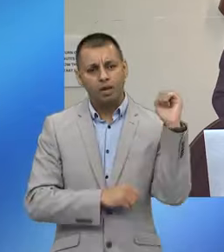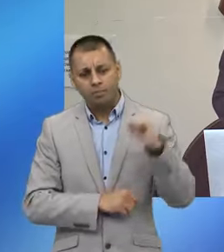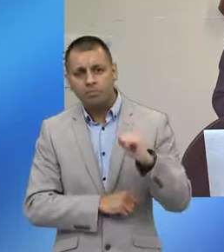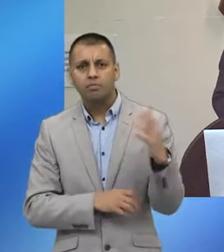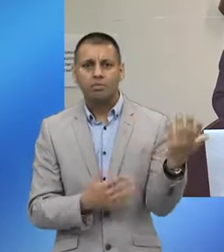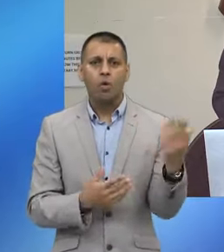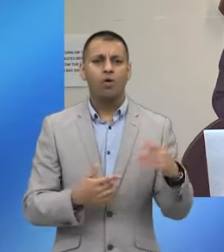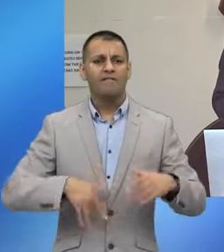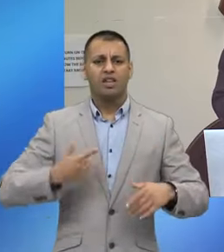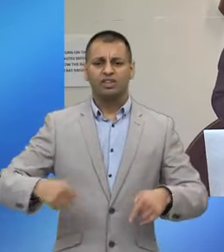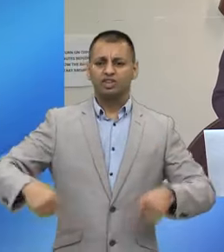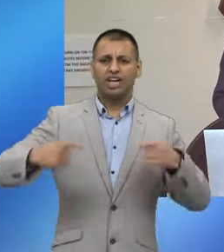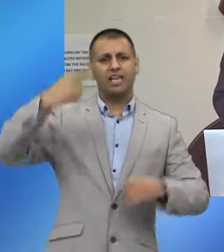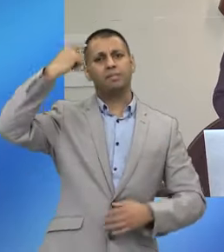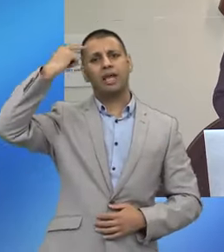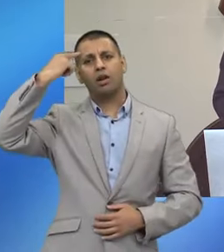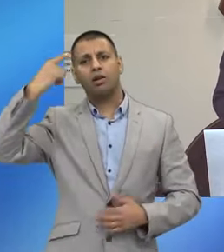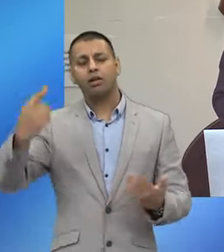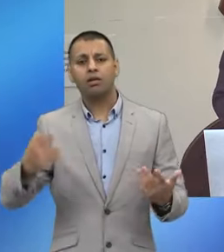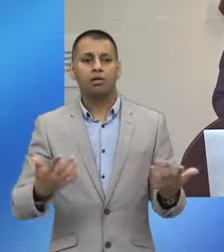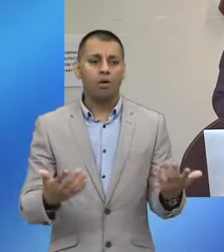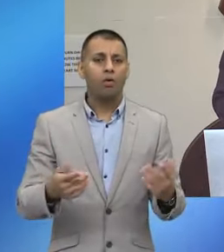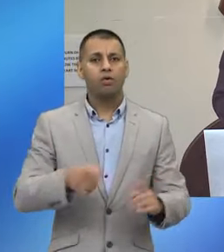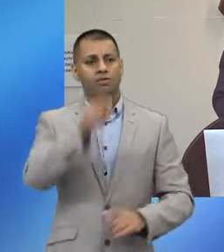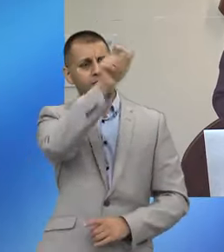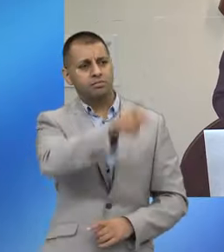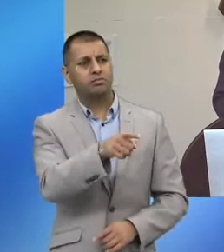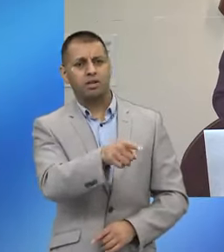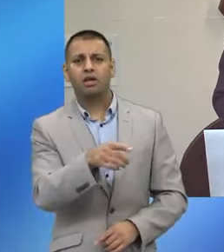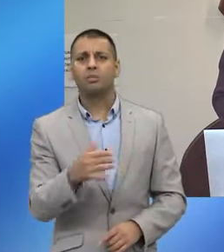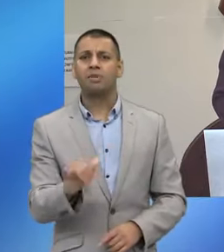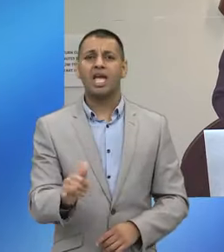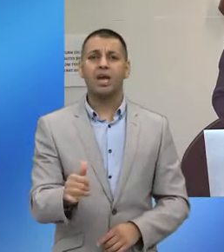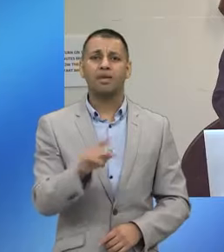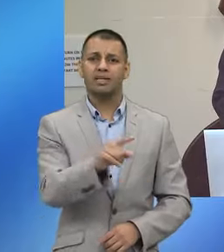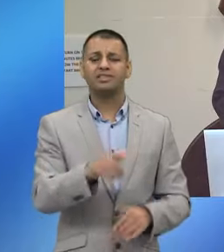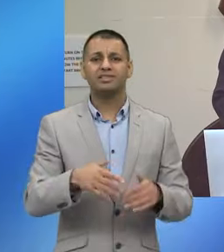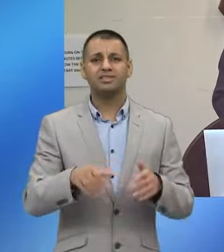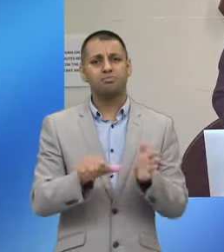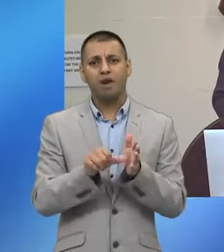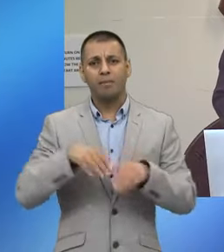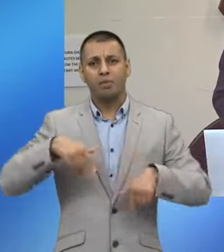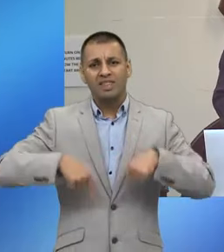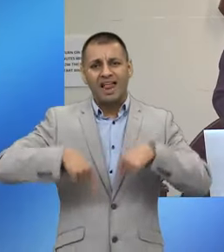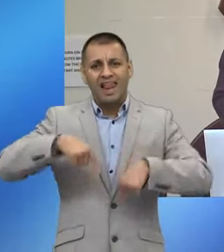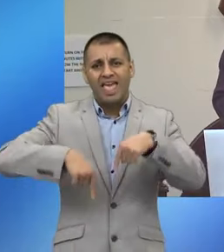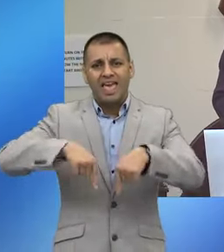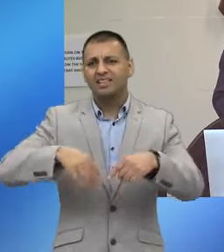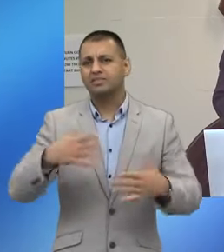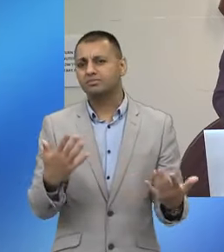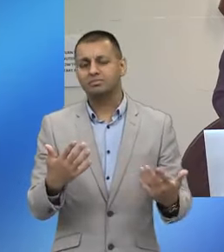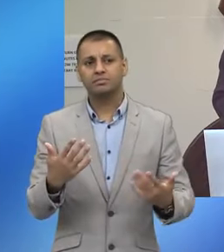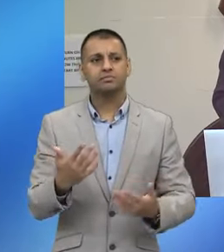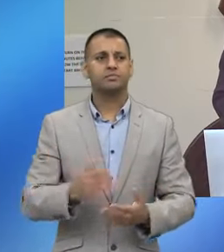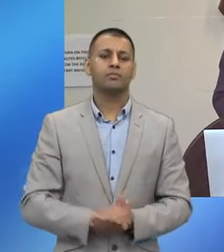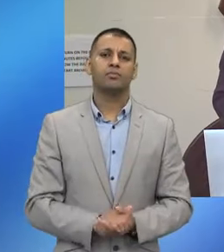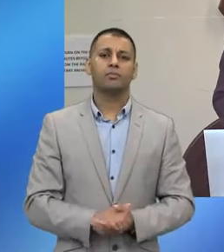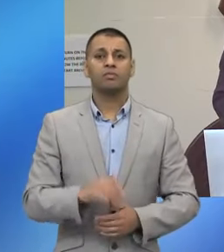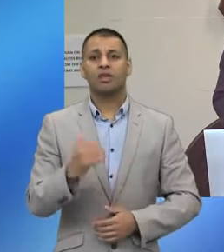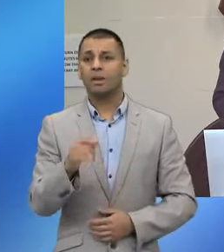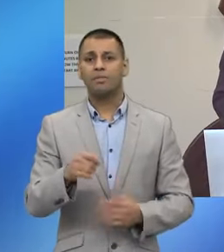body. He's challenged mentally. An individual who maybe his legs are chopped off, or he has one